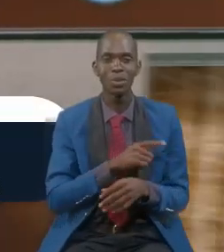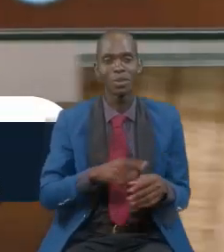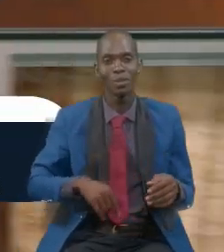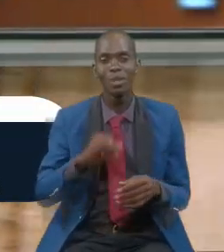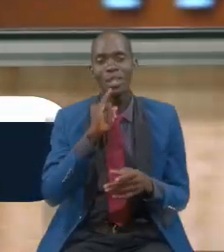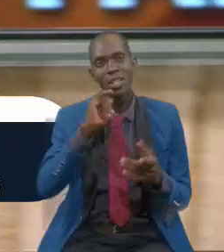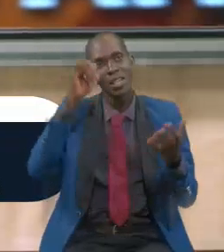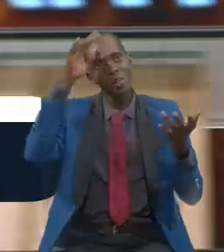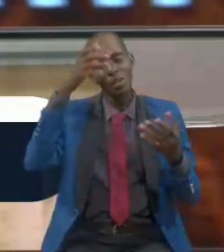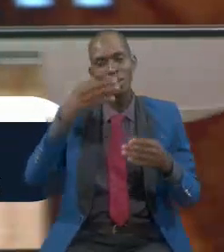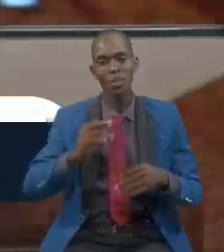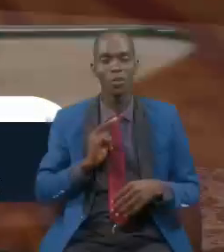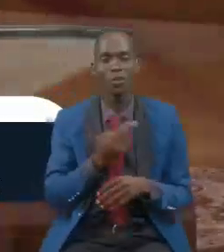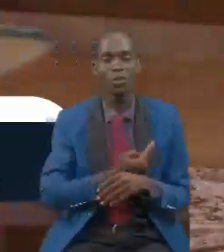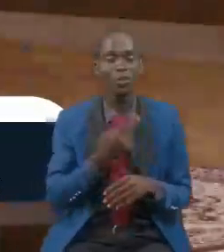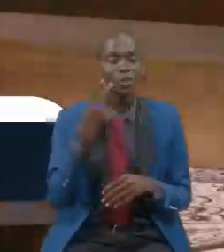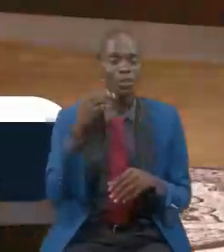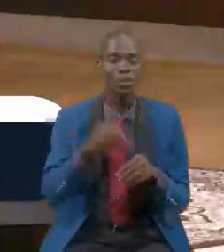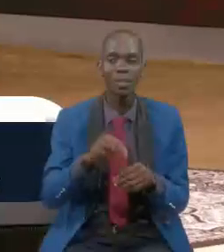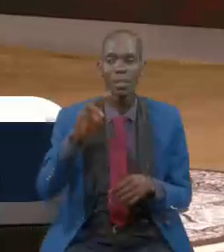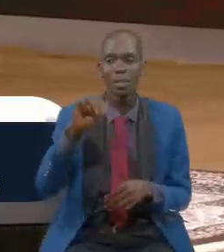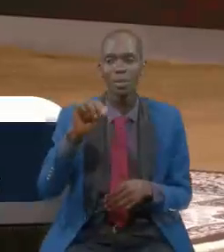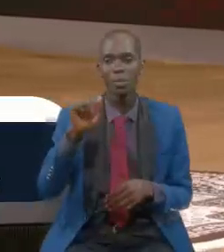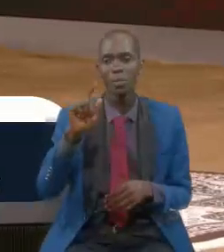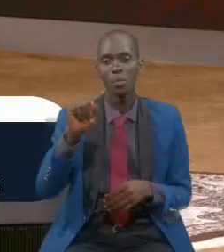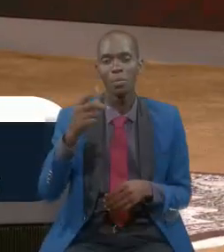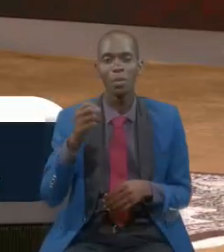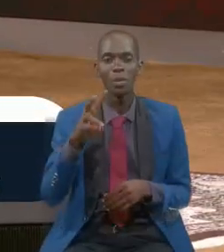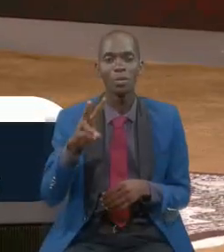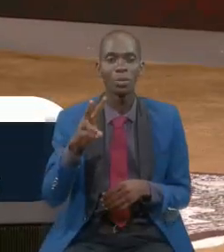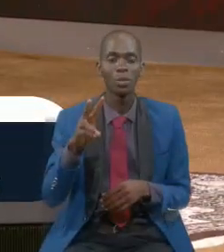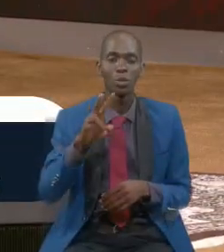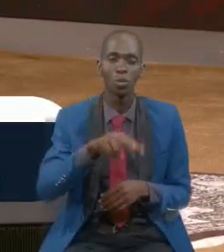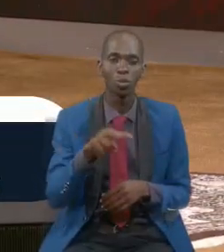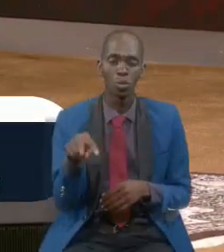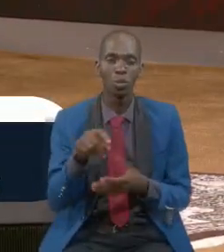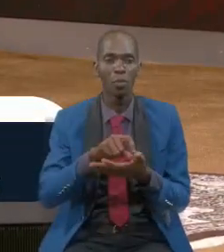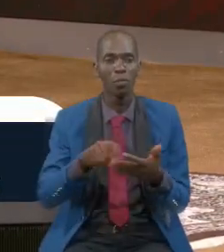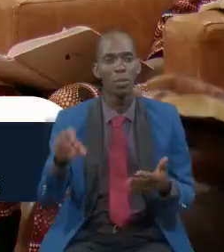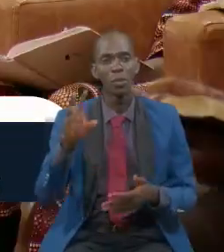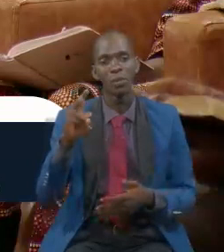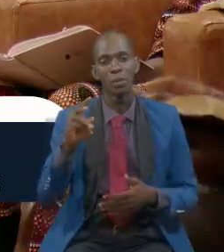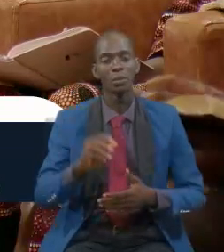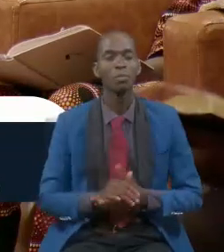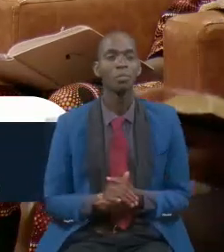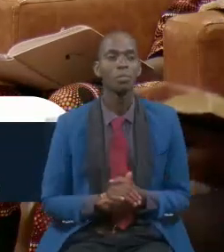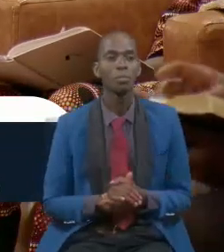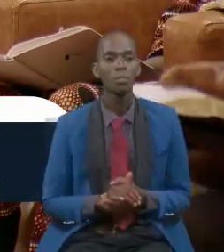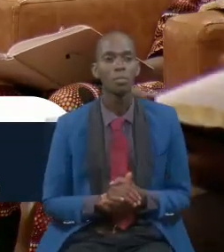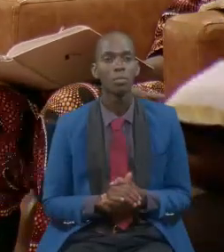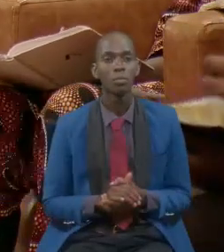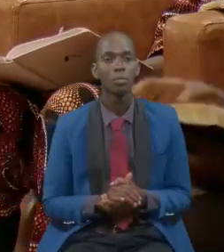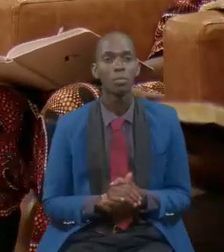us Matthew chapter 22 reading from verse 16 in Matthew 22 verse 16